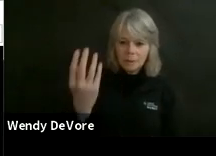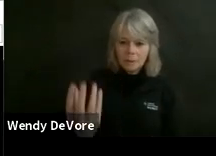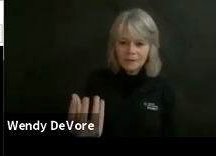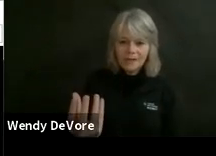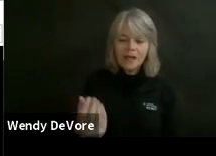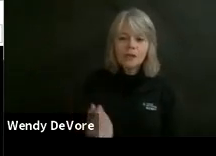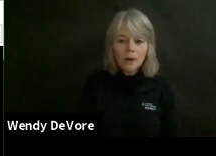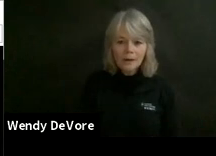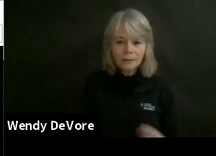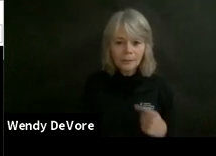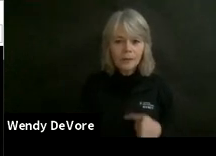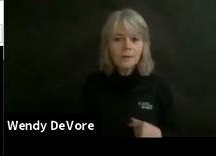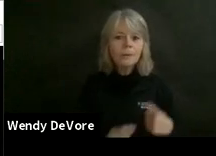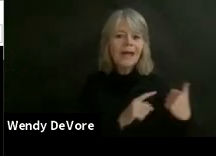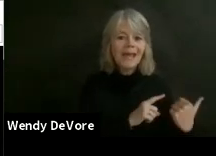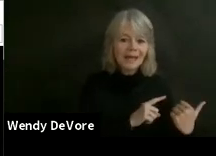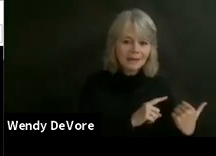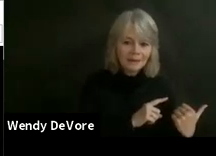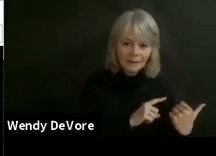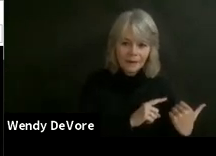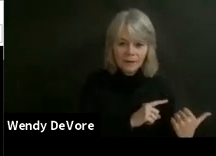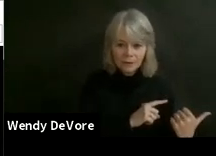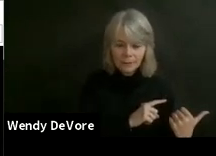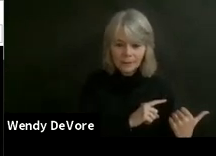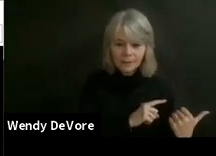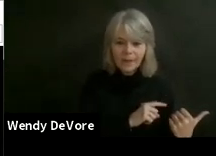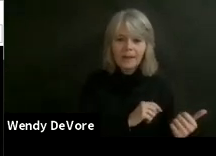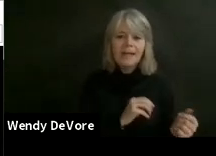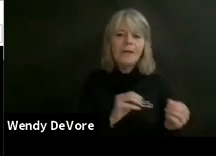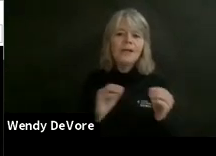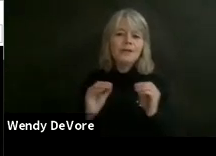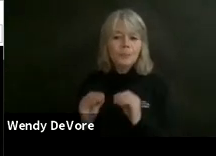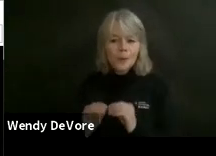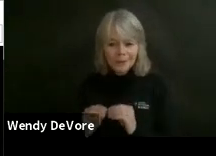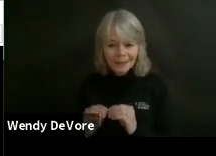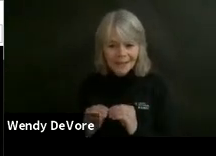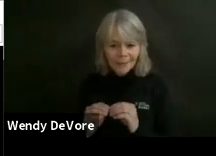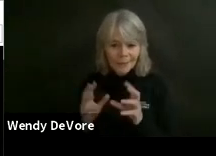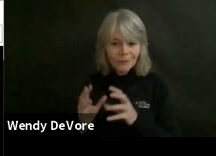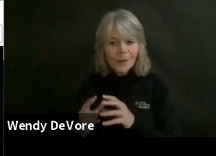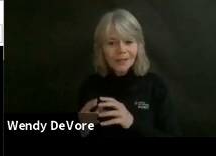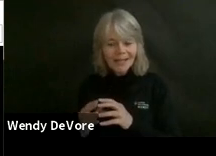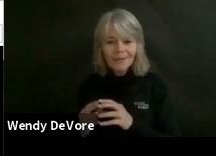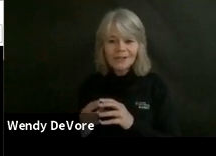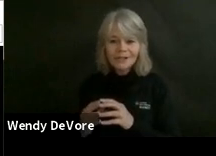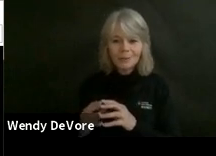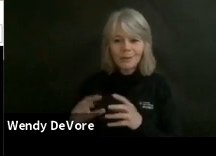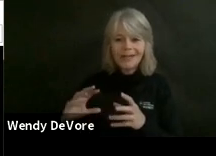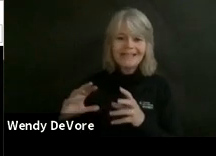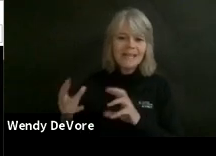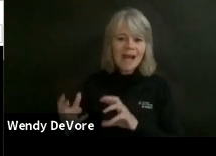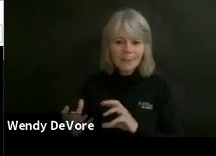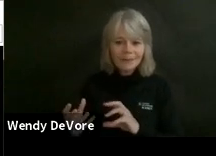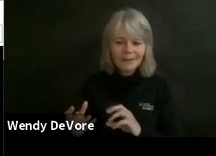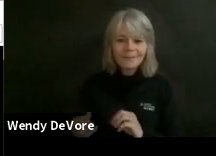individual will sit across from you and the interpreter. Now in a spoken language, with a spoken language interpreter,